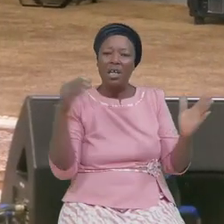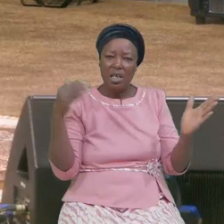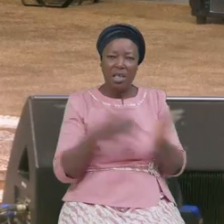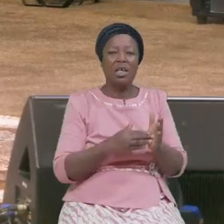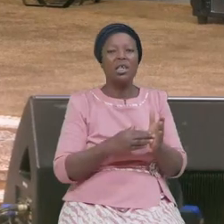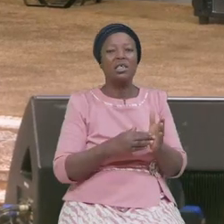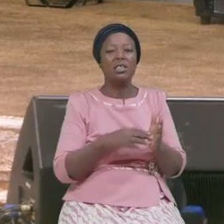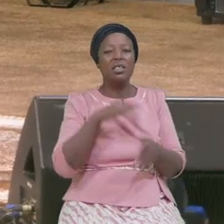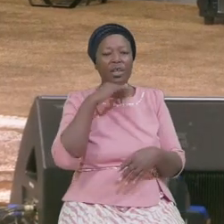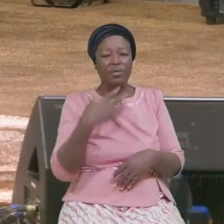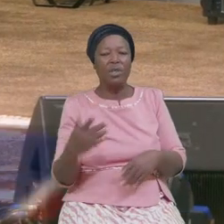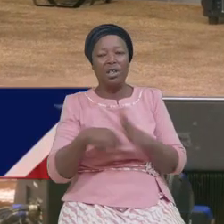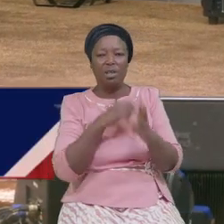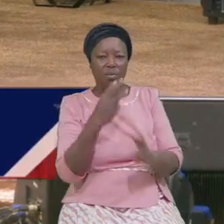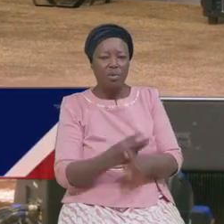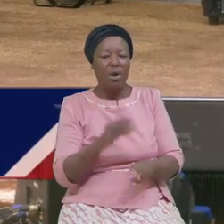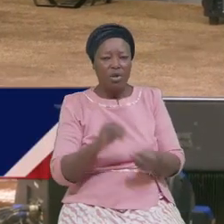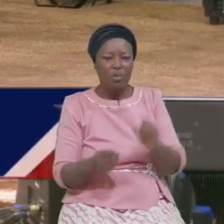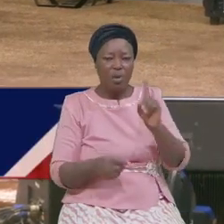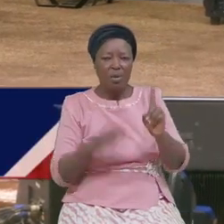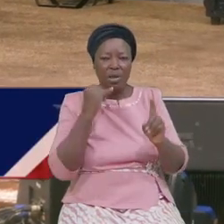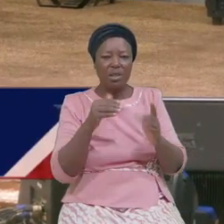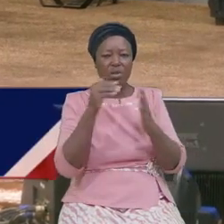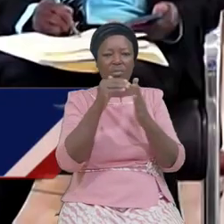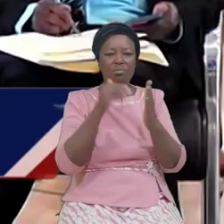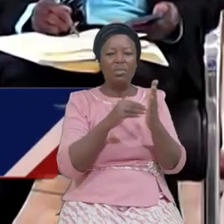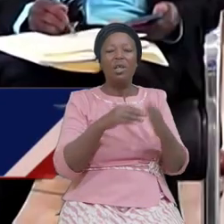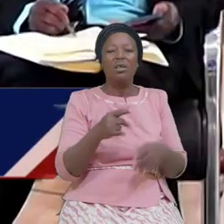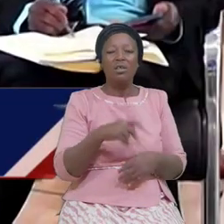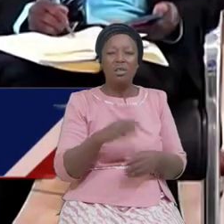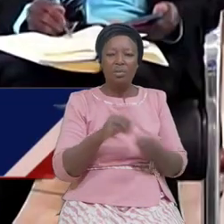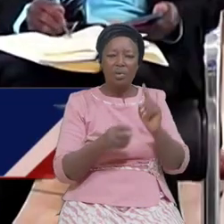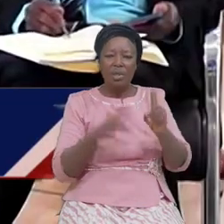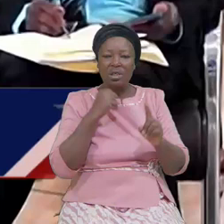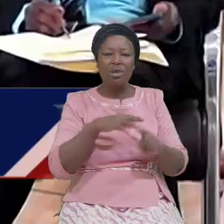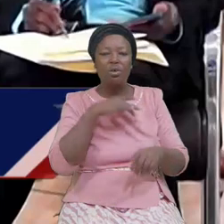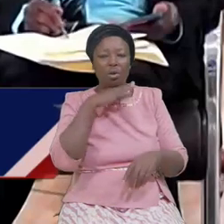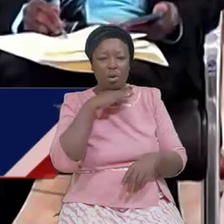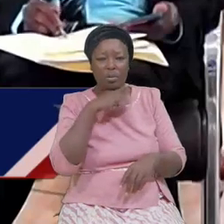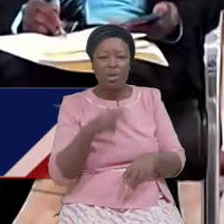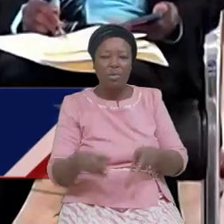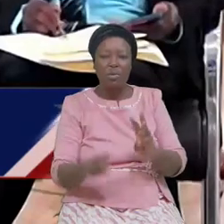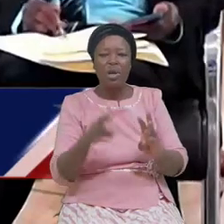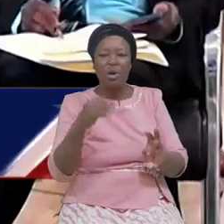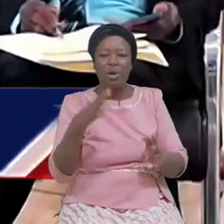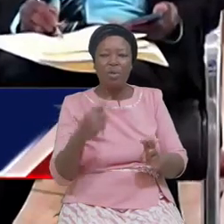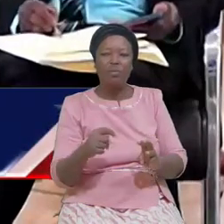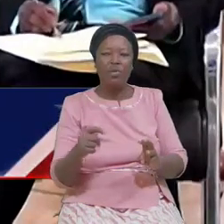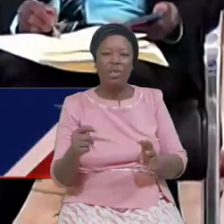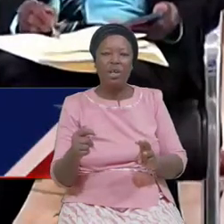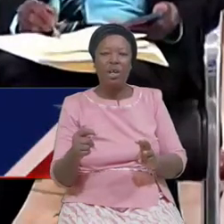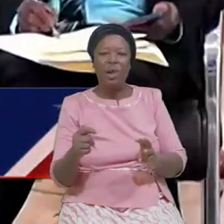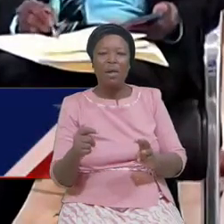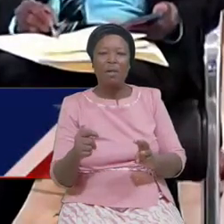there. Number one is the corrupted way of wanderers in the wilderness. We're looking at